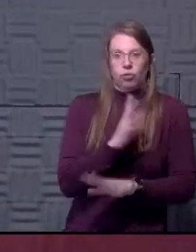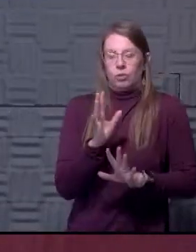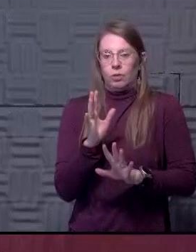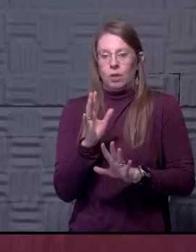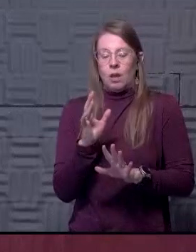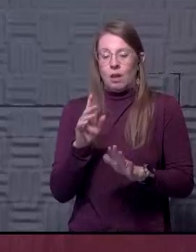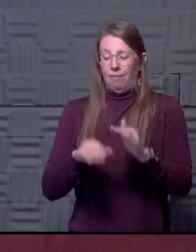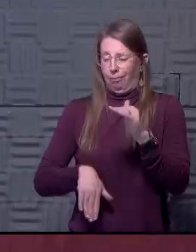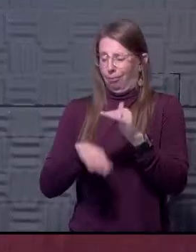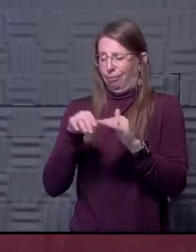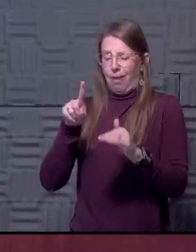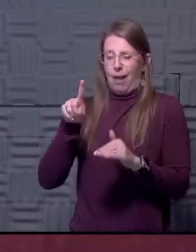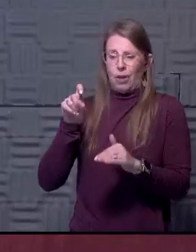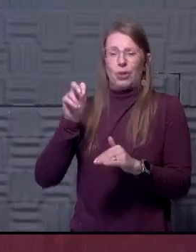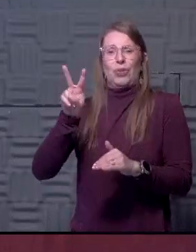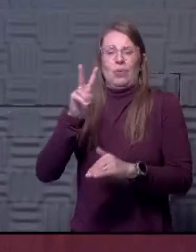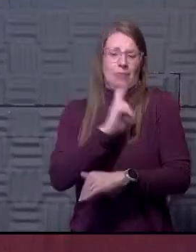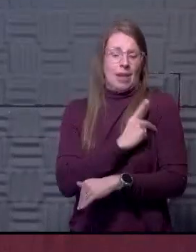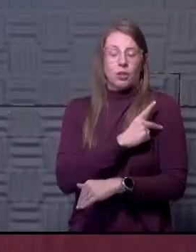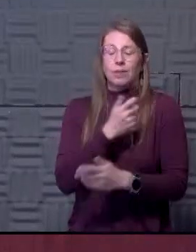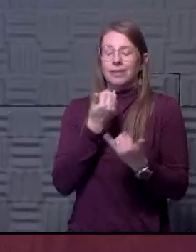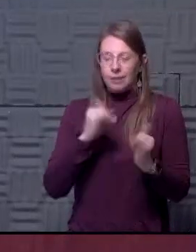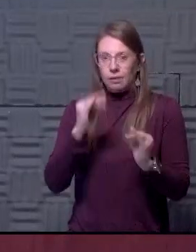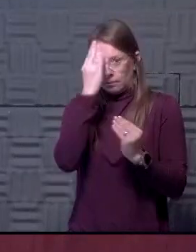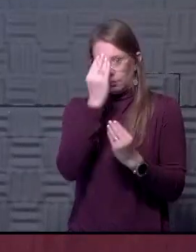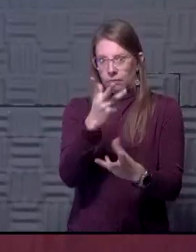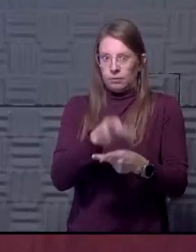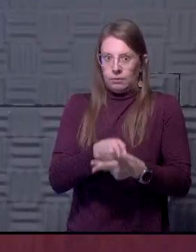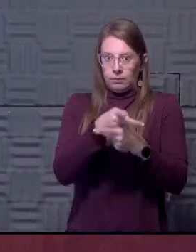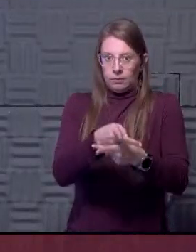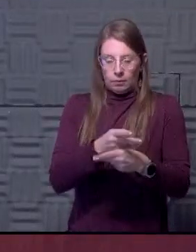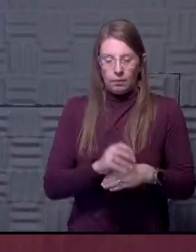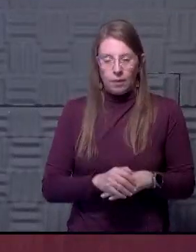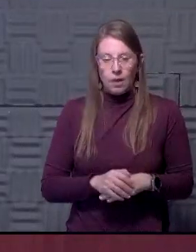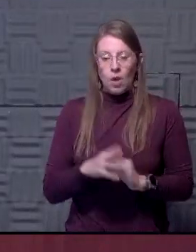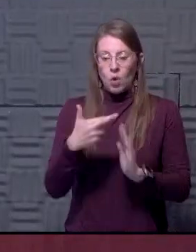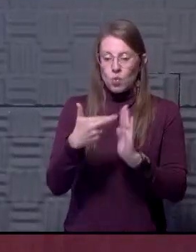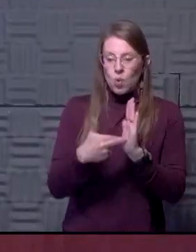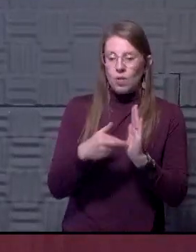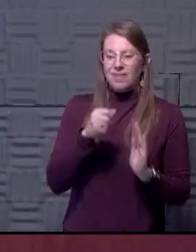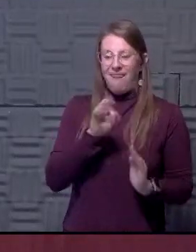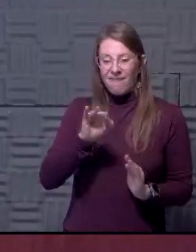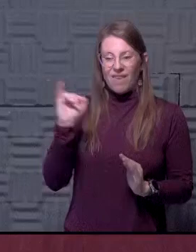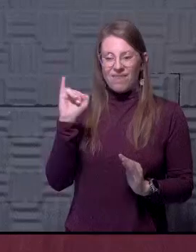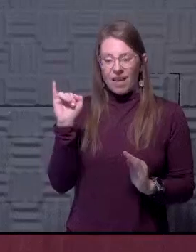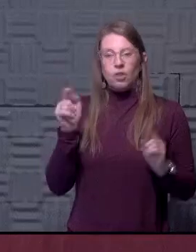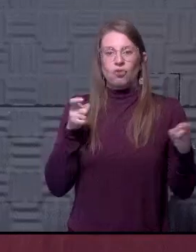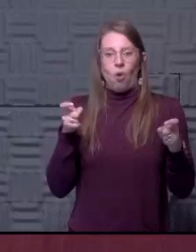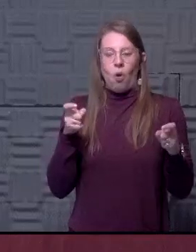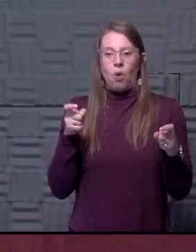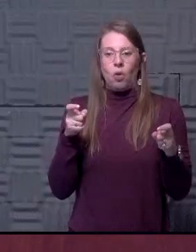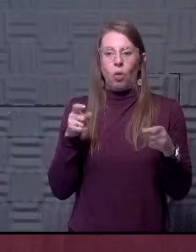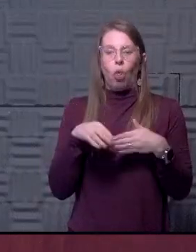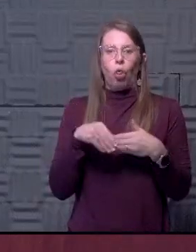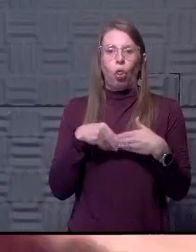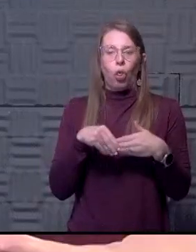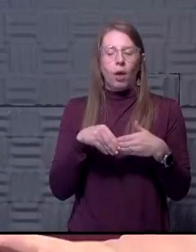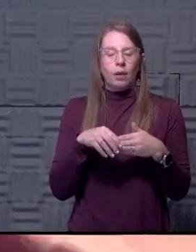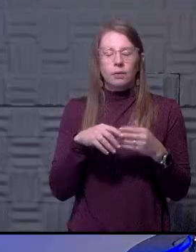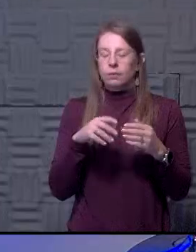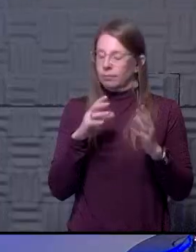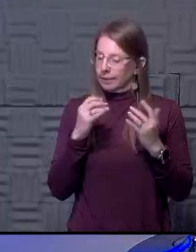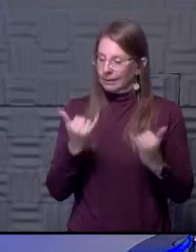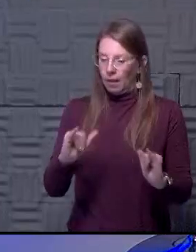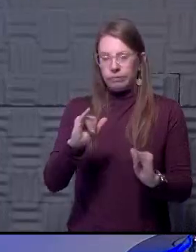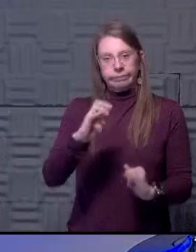when we had 102 patients. So the rules of infection control have not relented a bit. No,